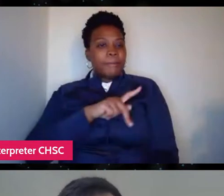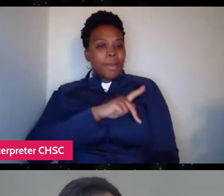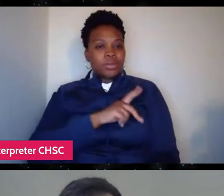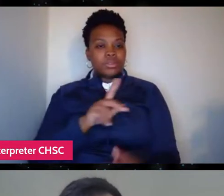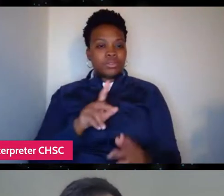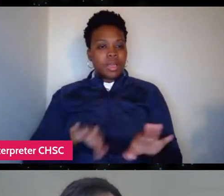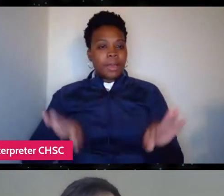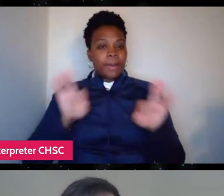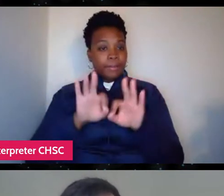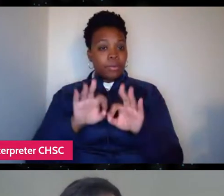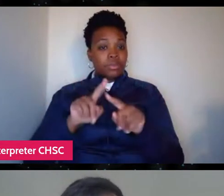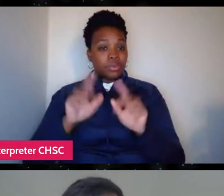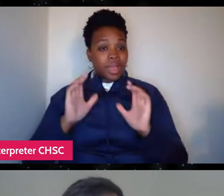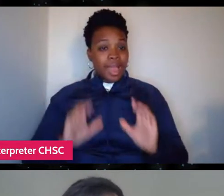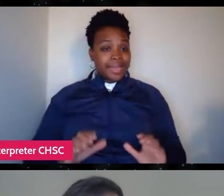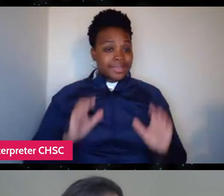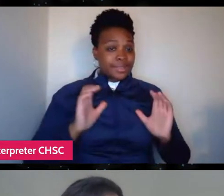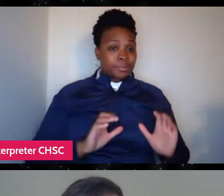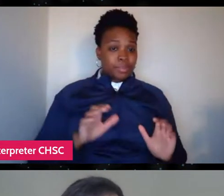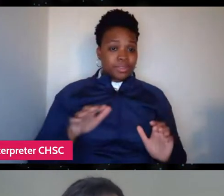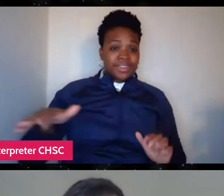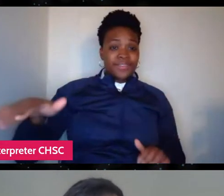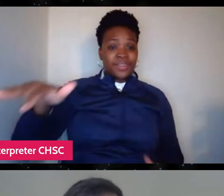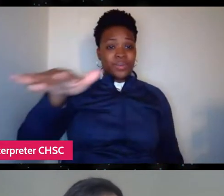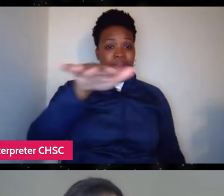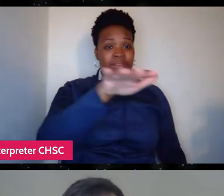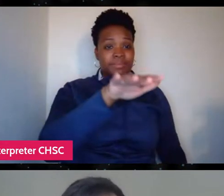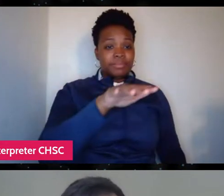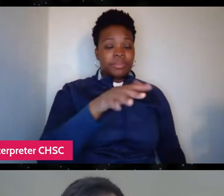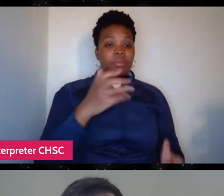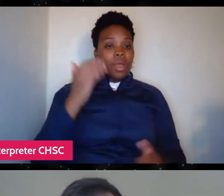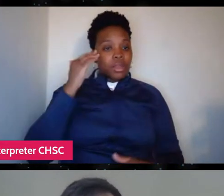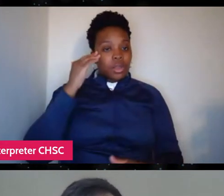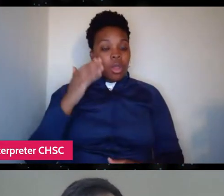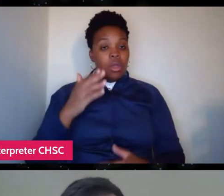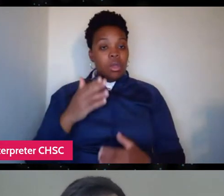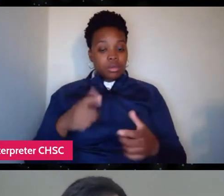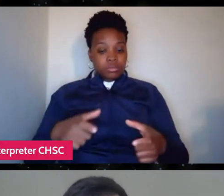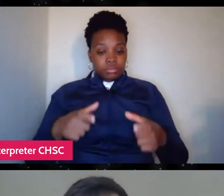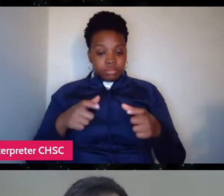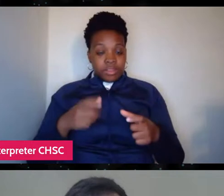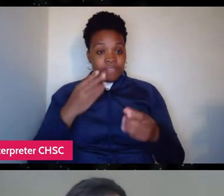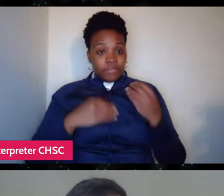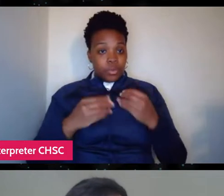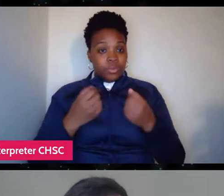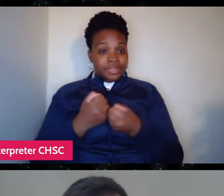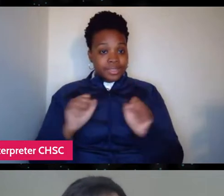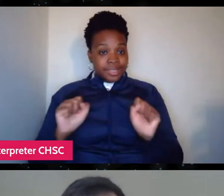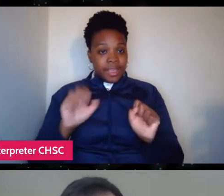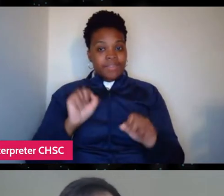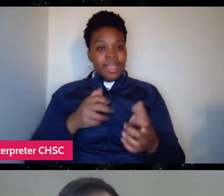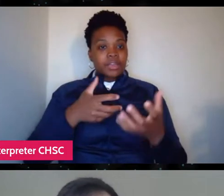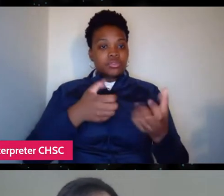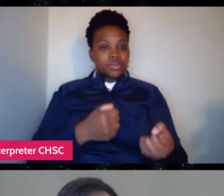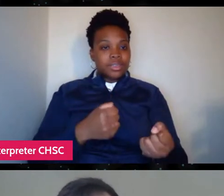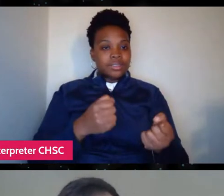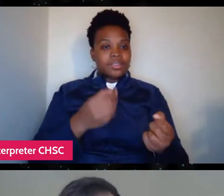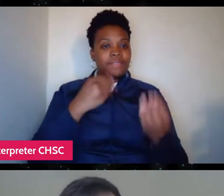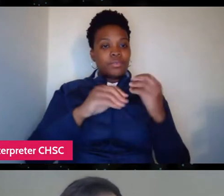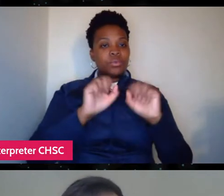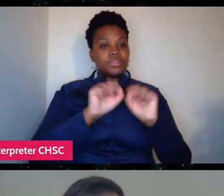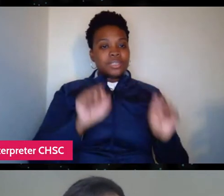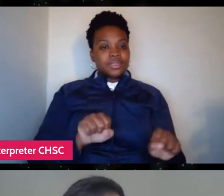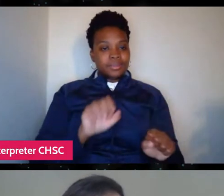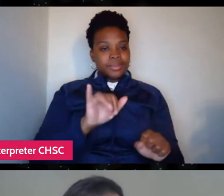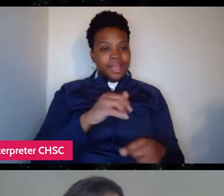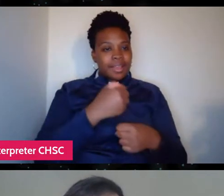to consumers everywhere. And they want to know that their food is safe and that they can trust the food system that produced it. And